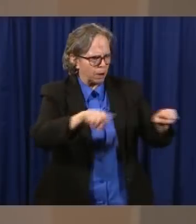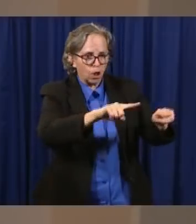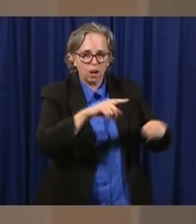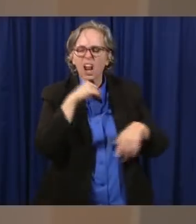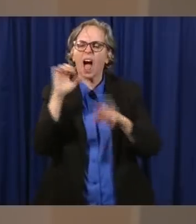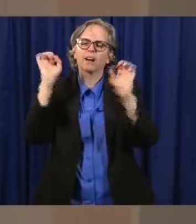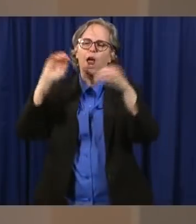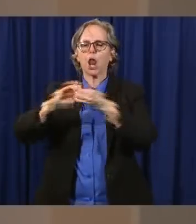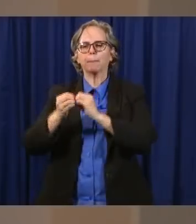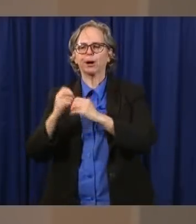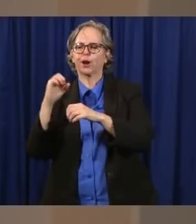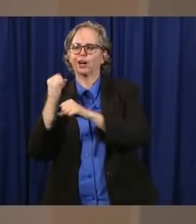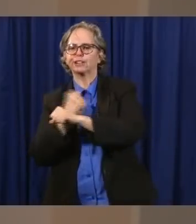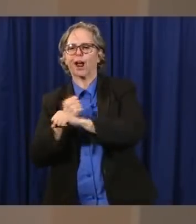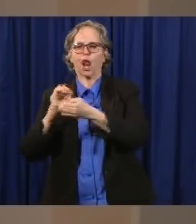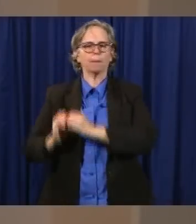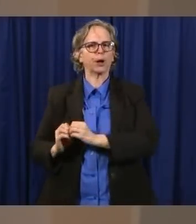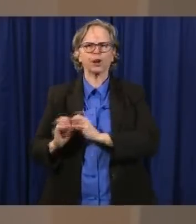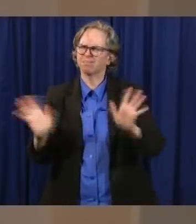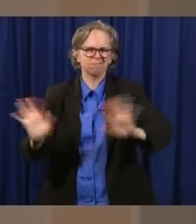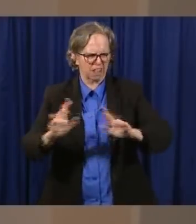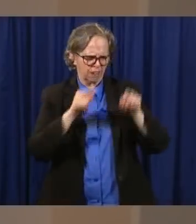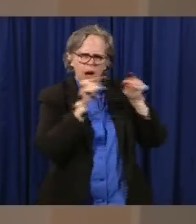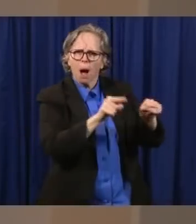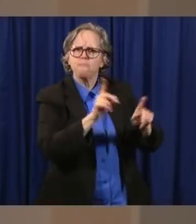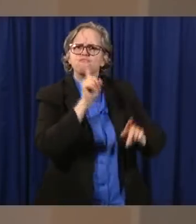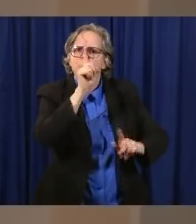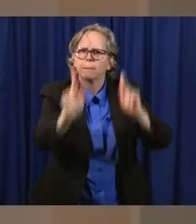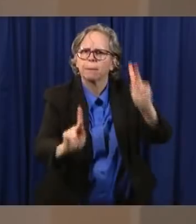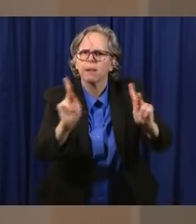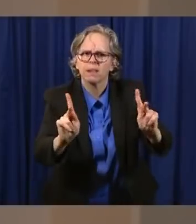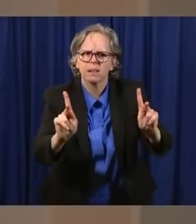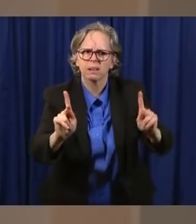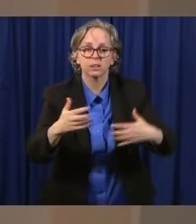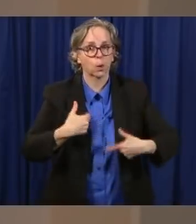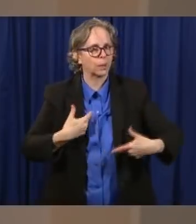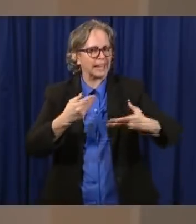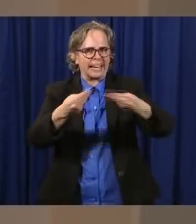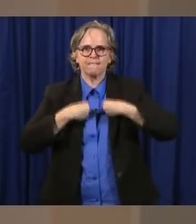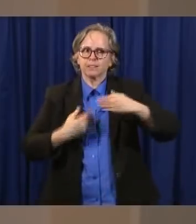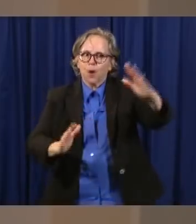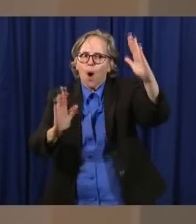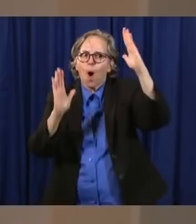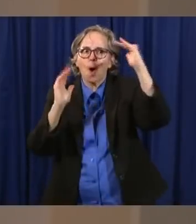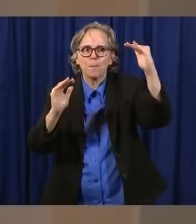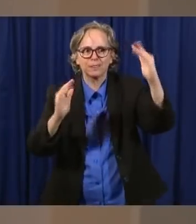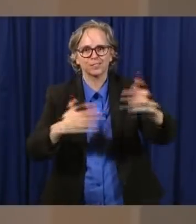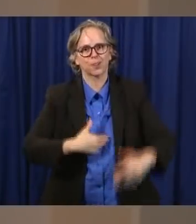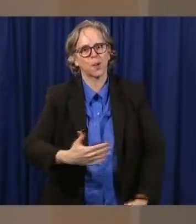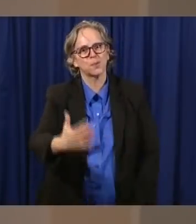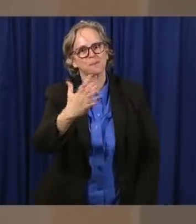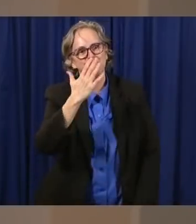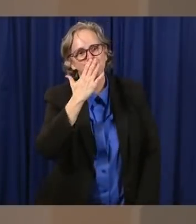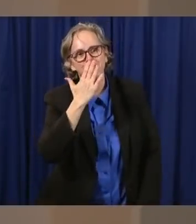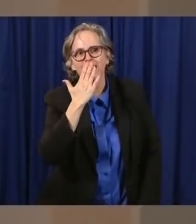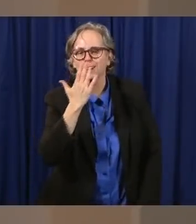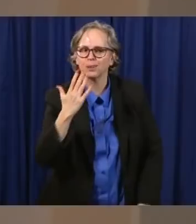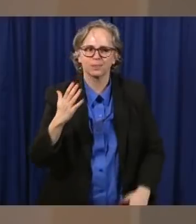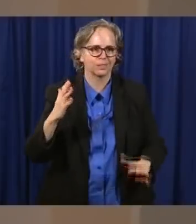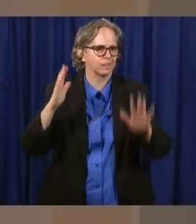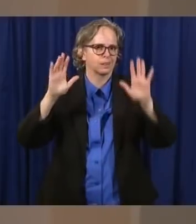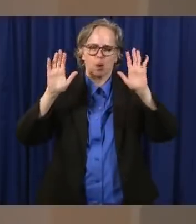And who will have more hope now, thanks to the great research and work that happened with